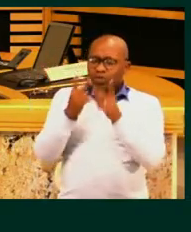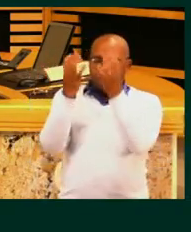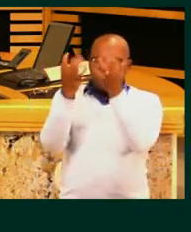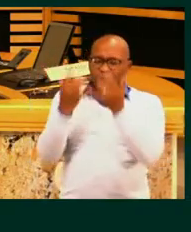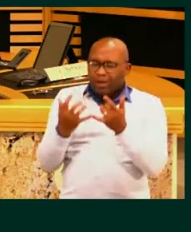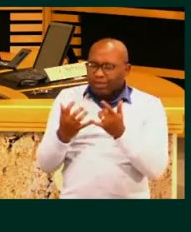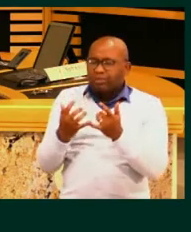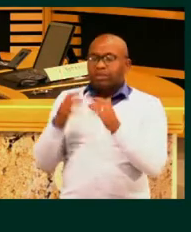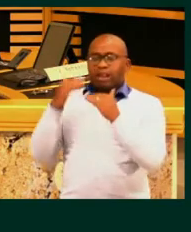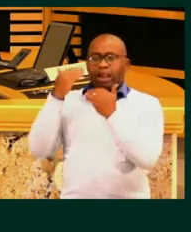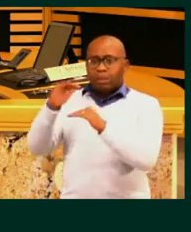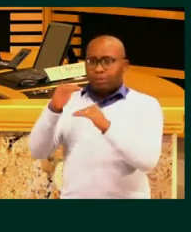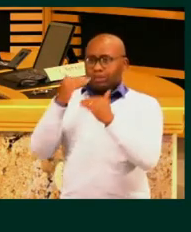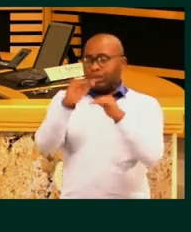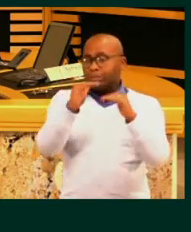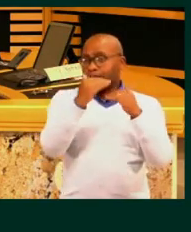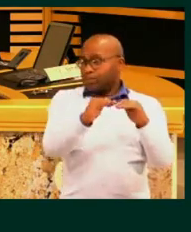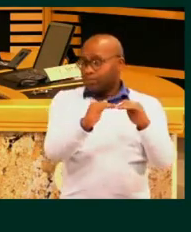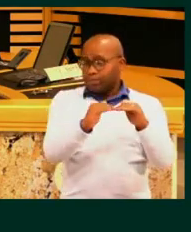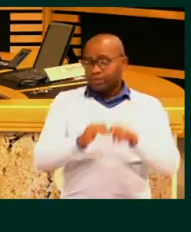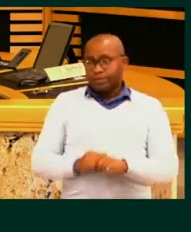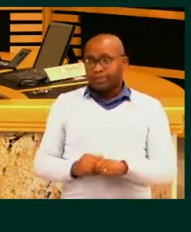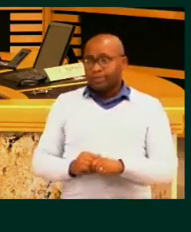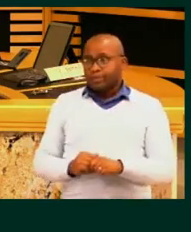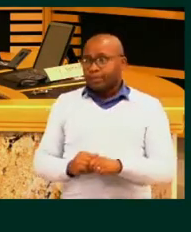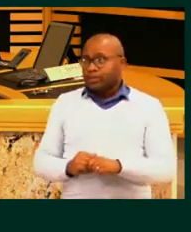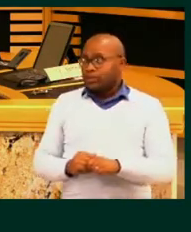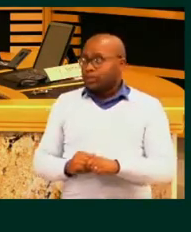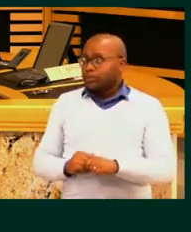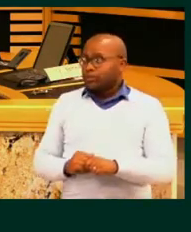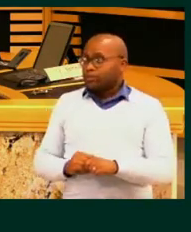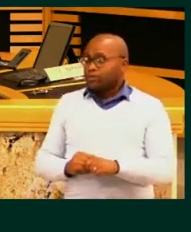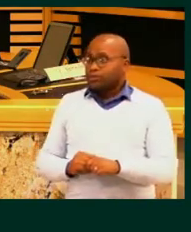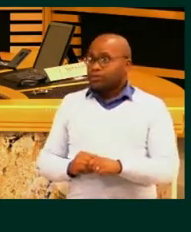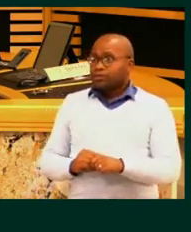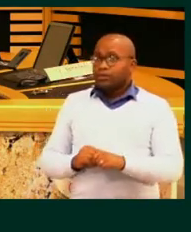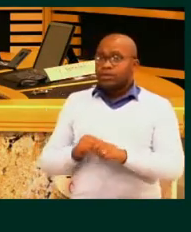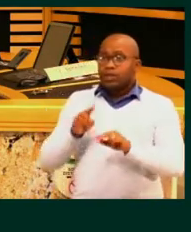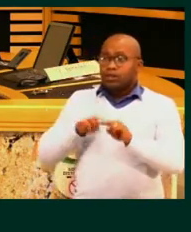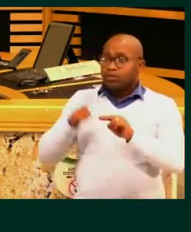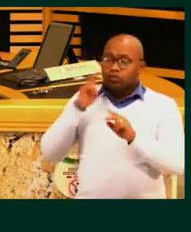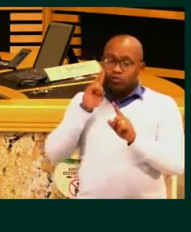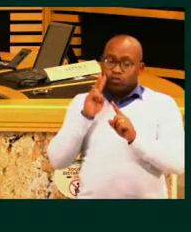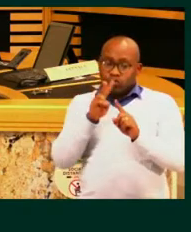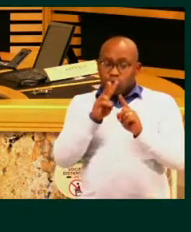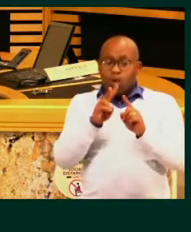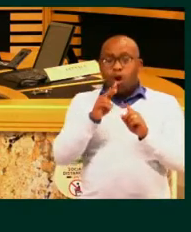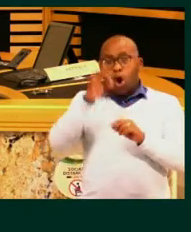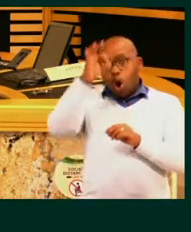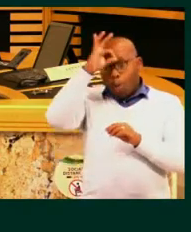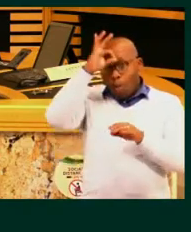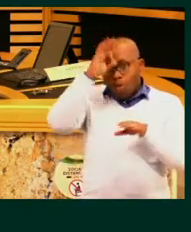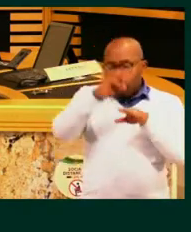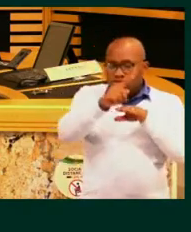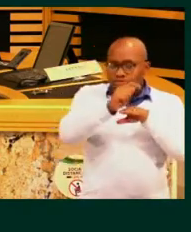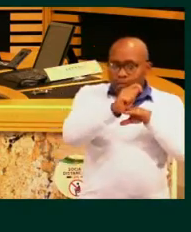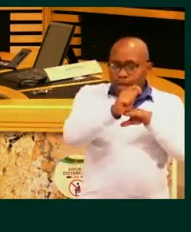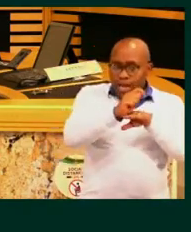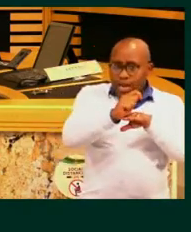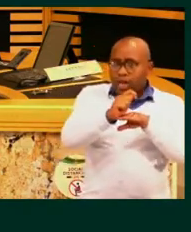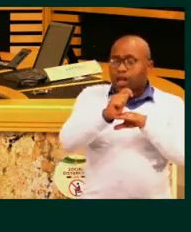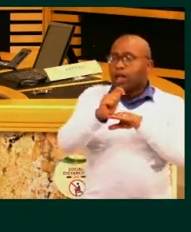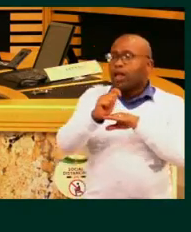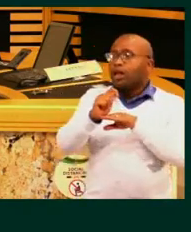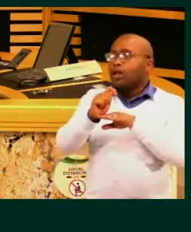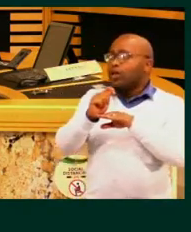between stakeholders if you look at training among the police law enforcement the Departments